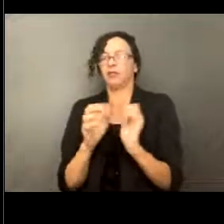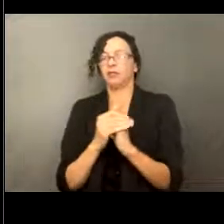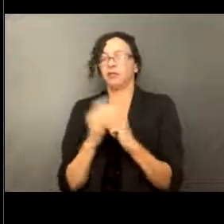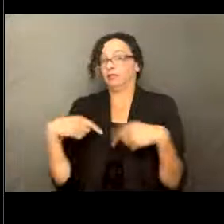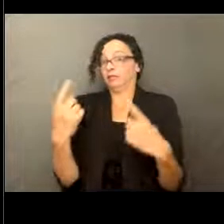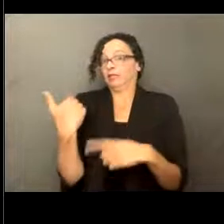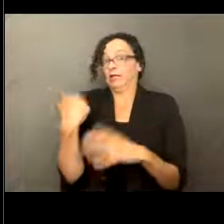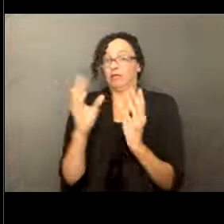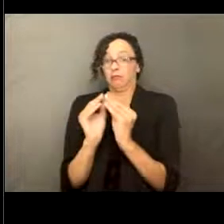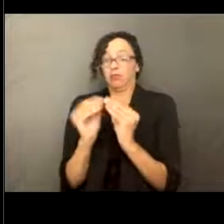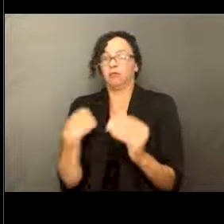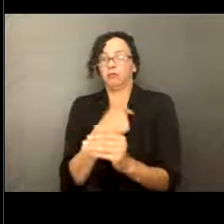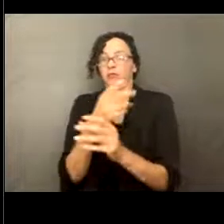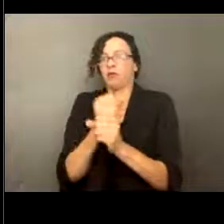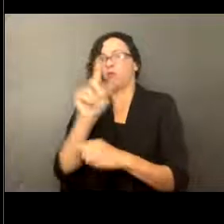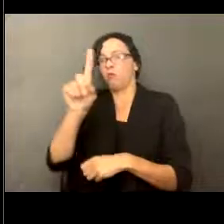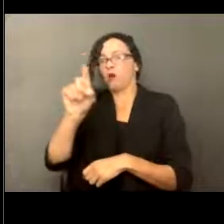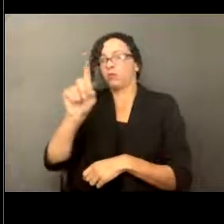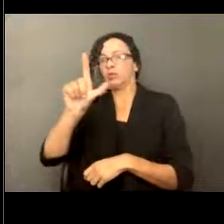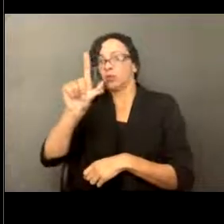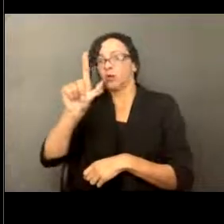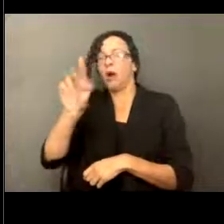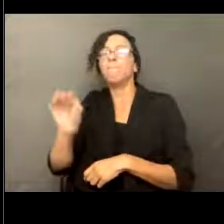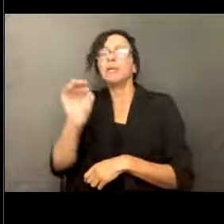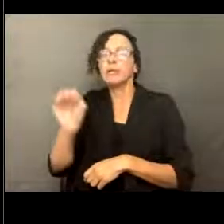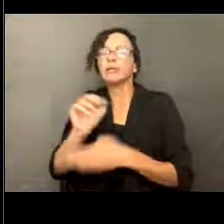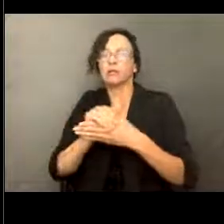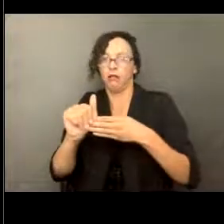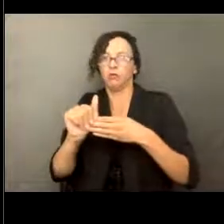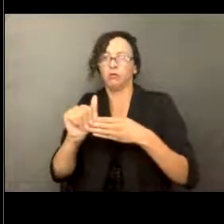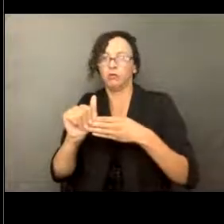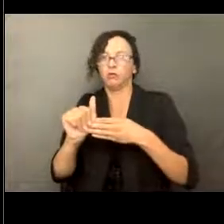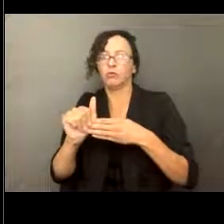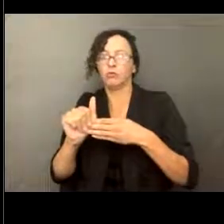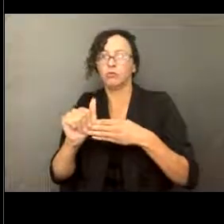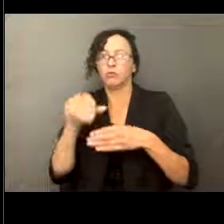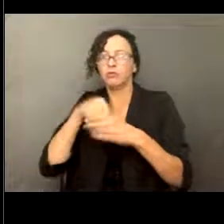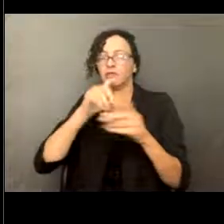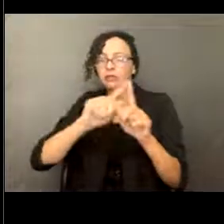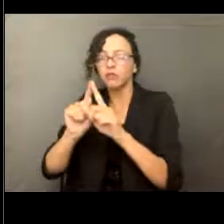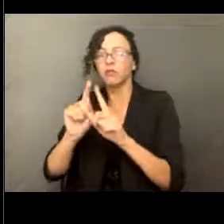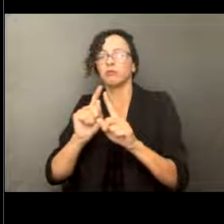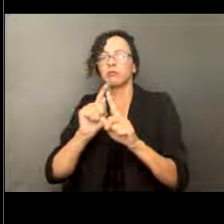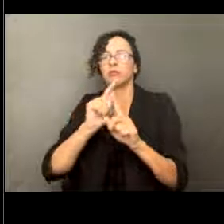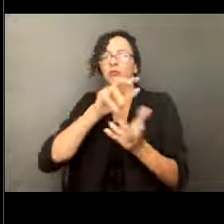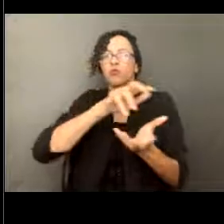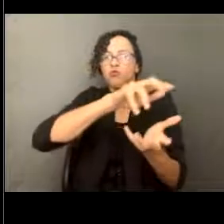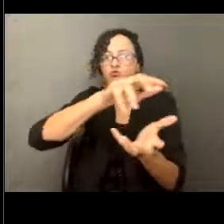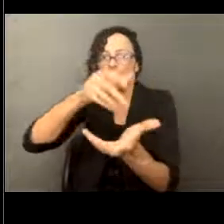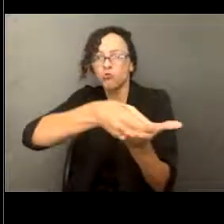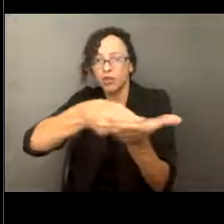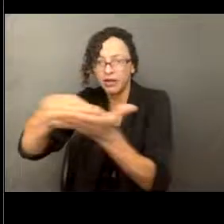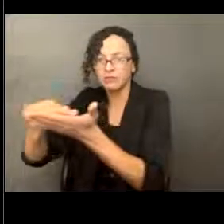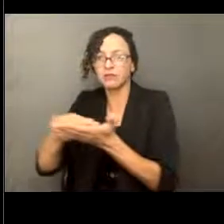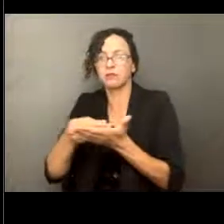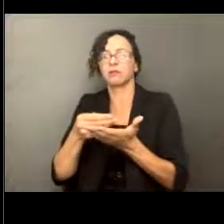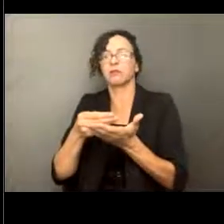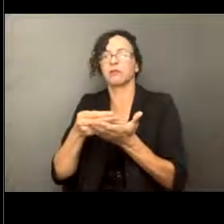we've received $121 million in raised grants funds in the